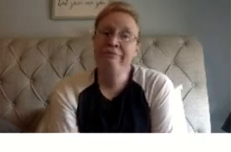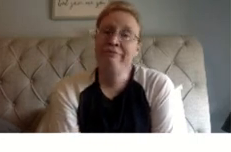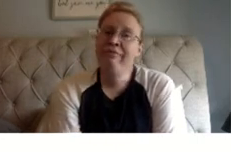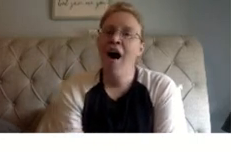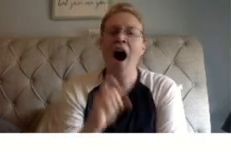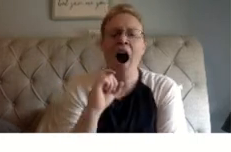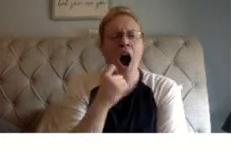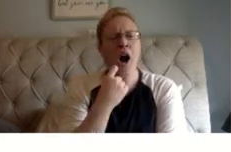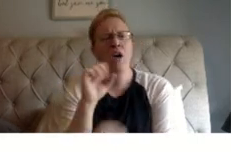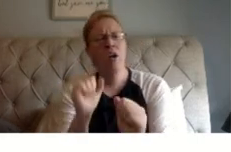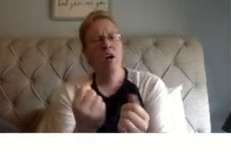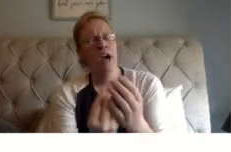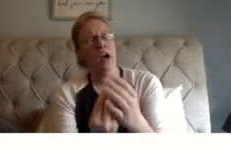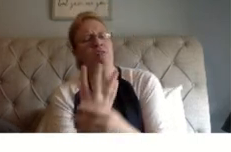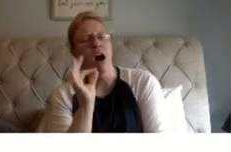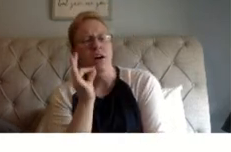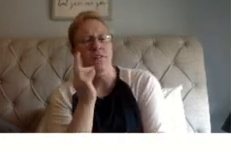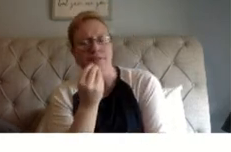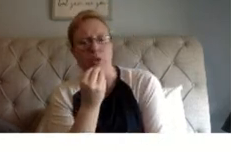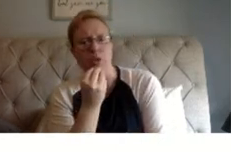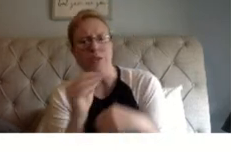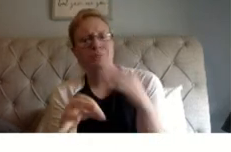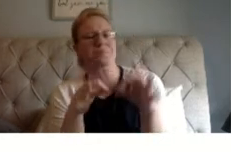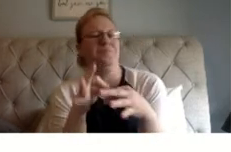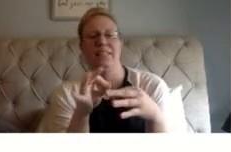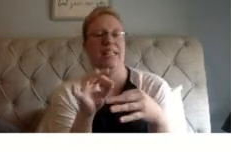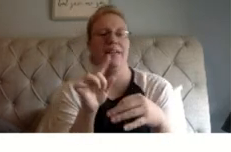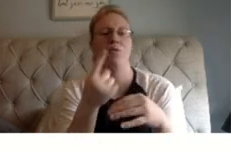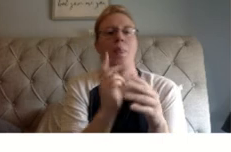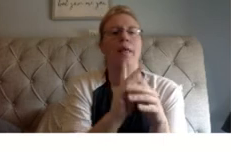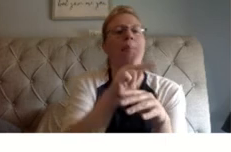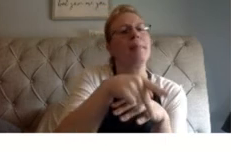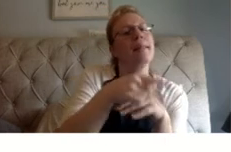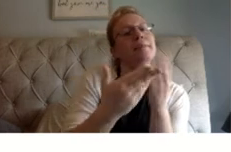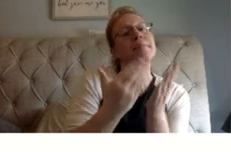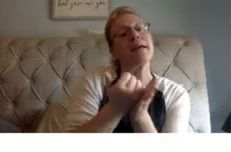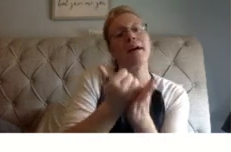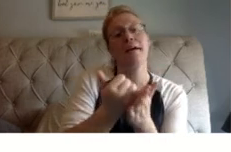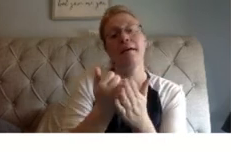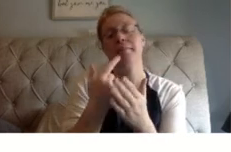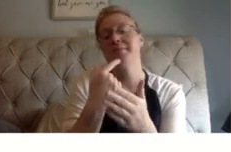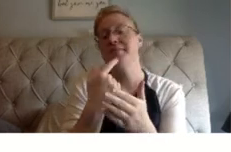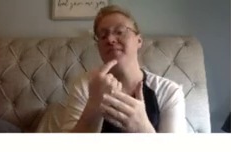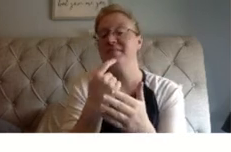kind of cool that you can grow food instead of just plants. And it might help save that you